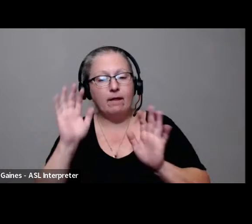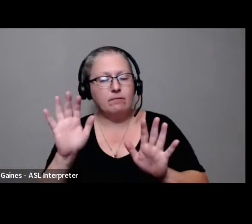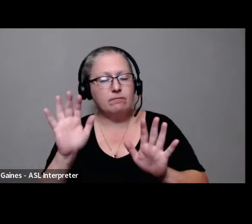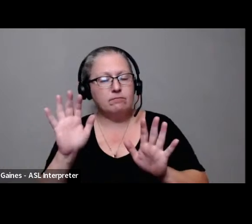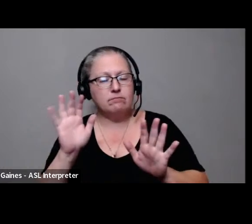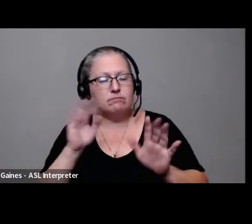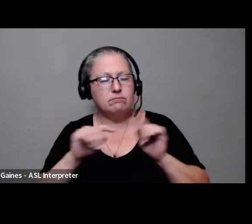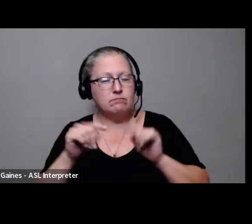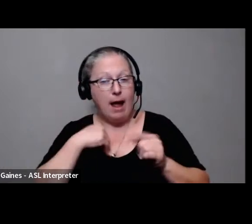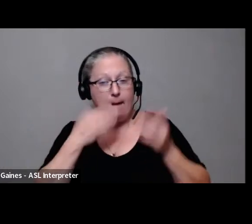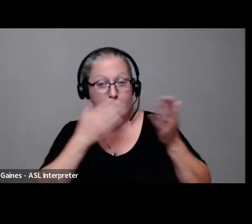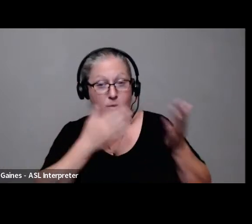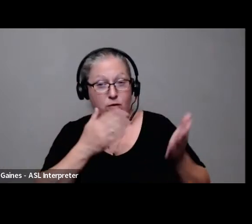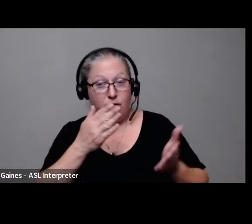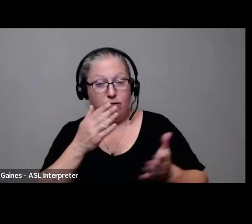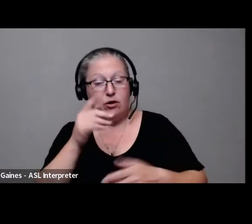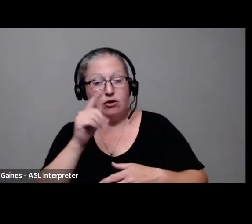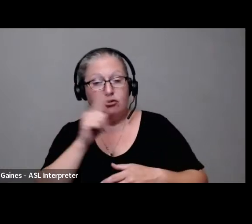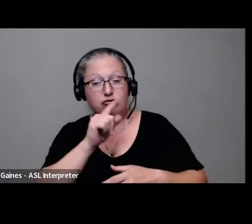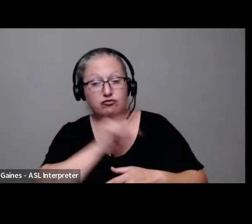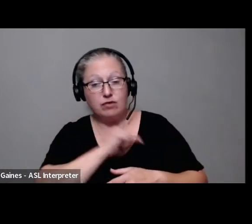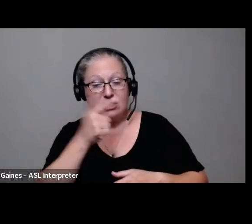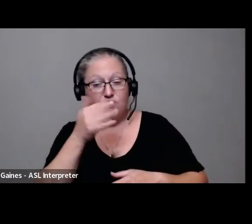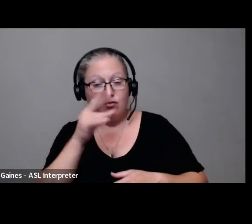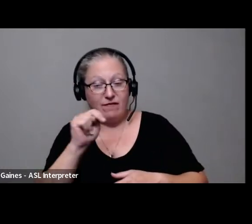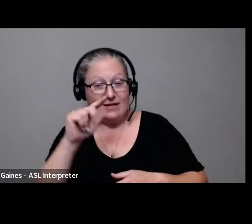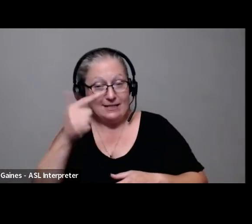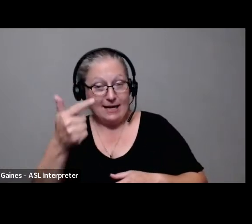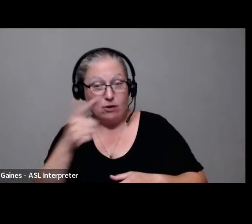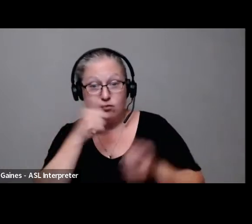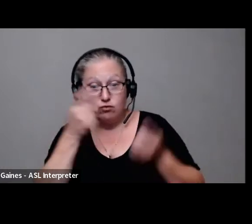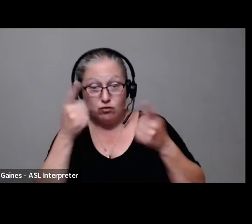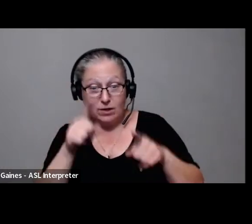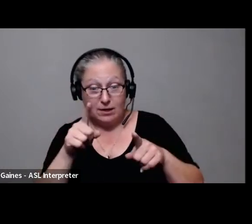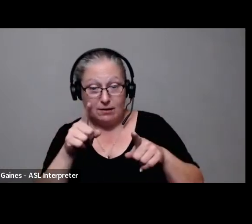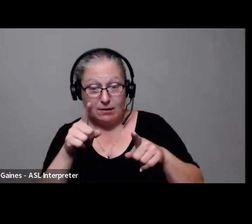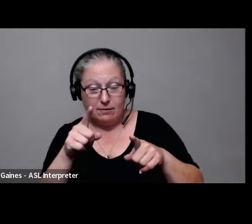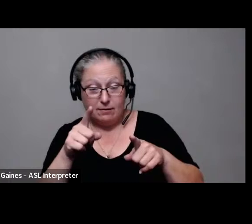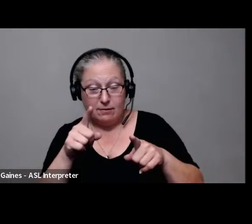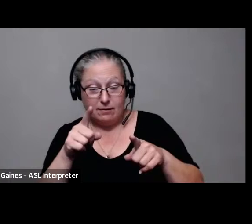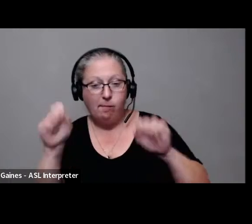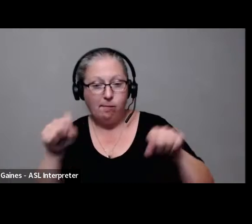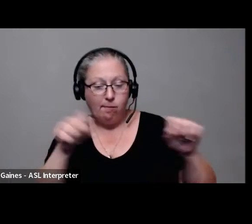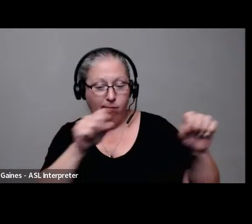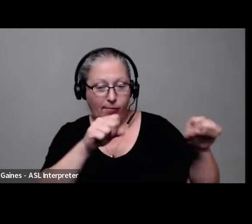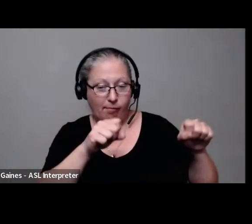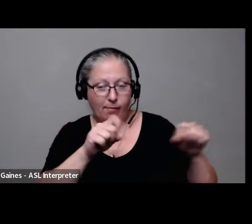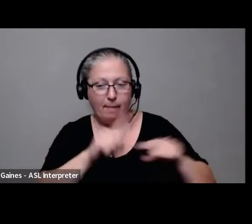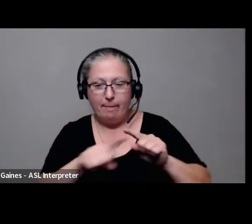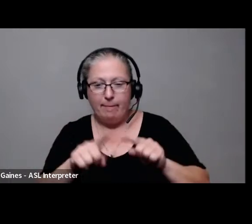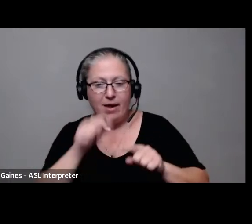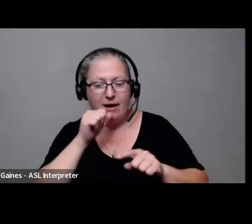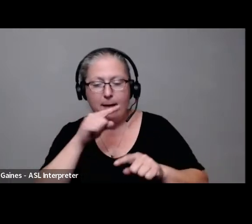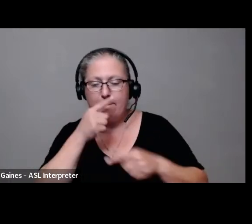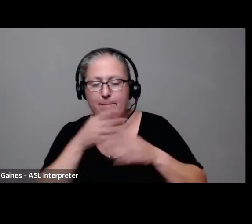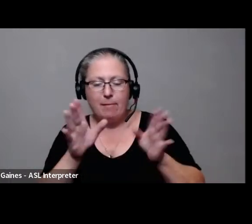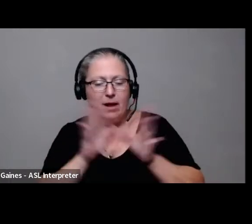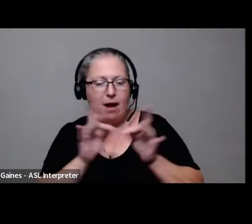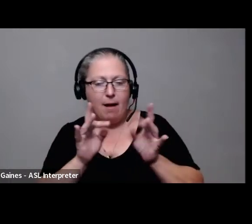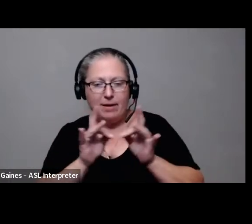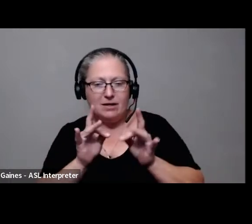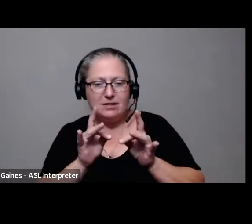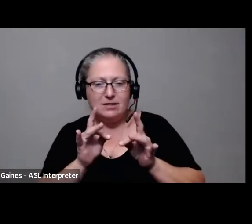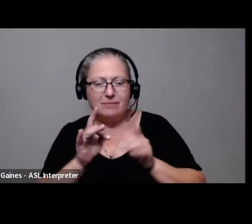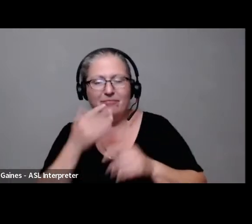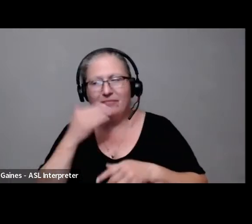I moved, trustee Griffin seconded, all in favor? Aye. Aye, but we didn't take public comment. Yeah, I I was.